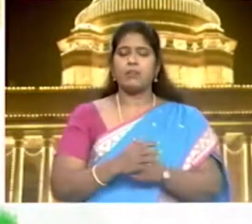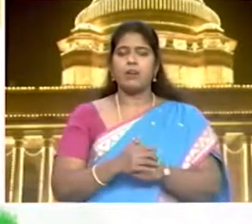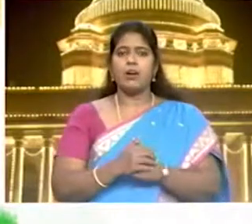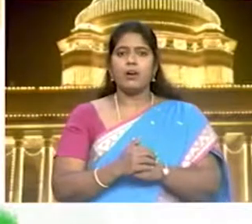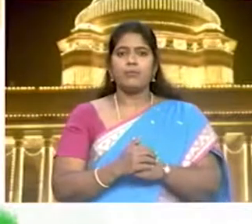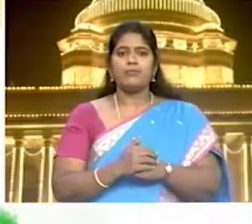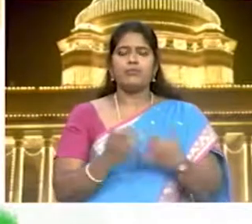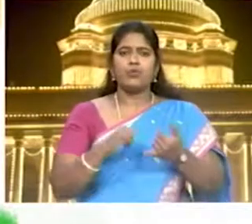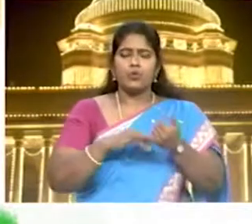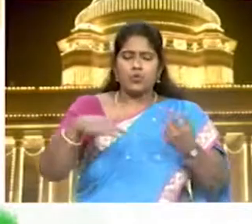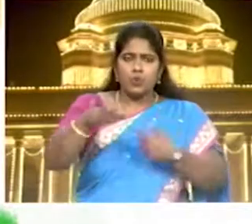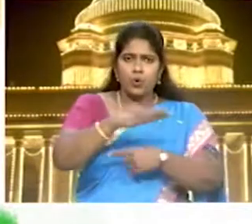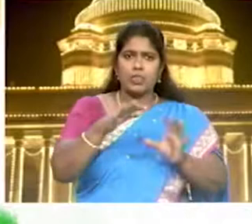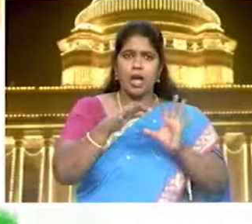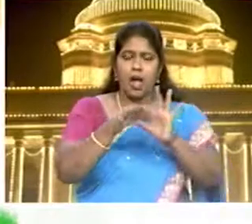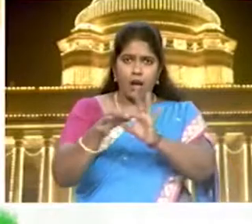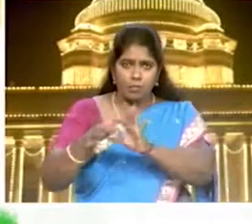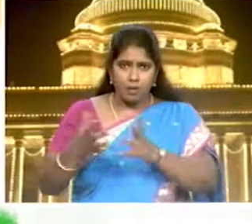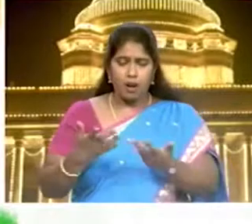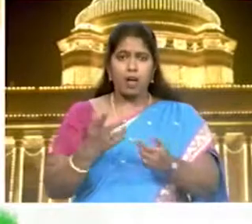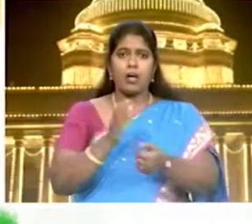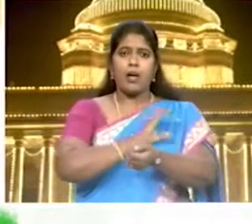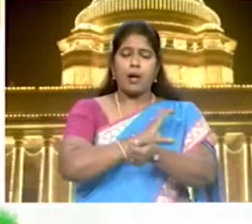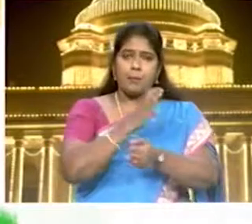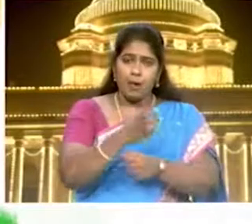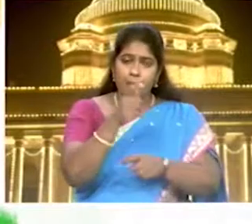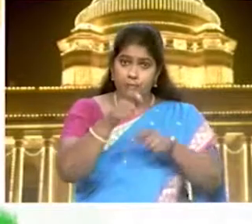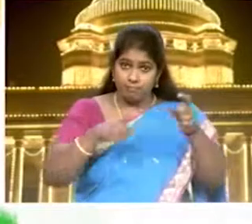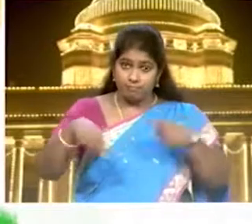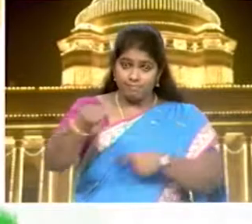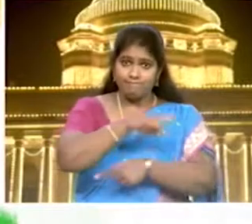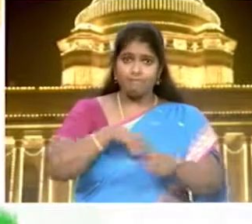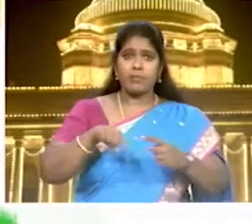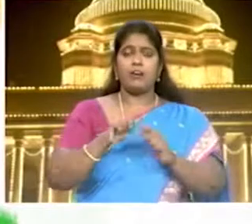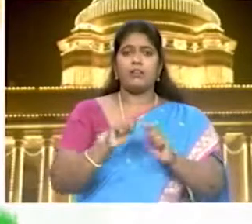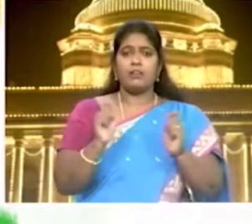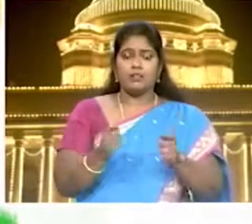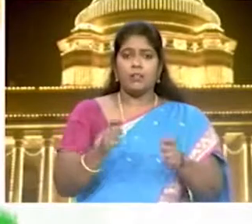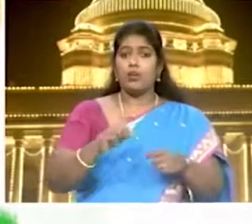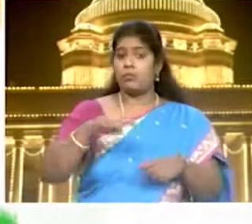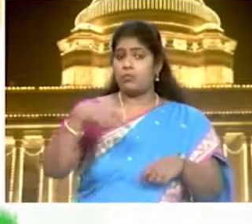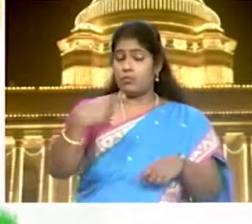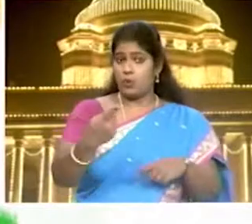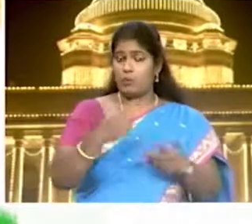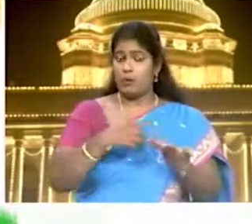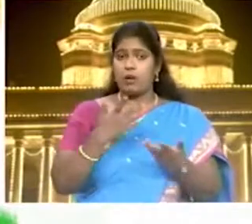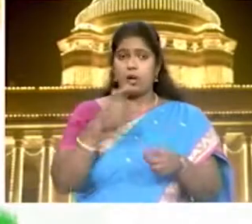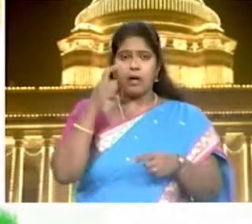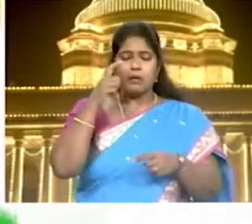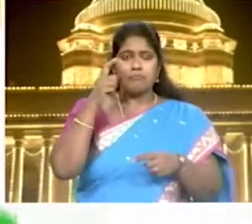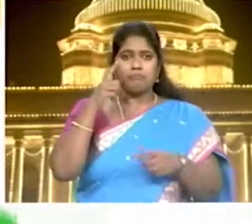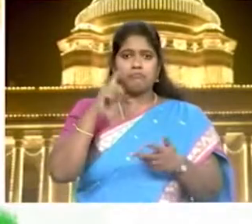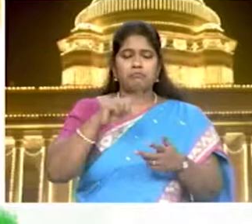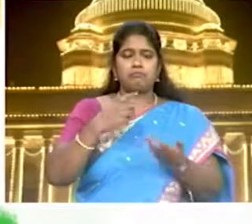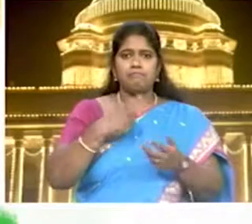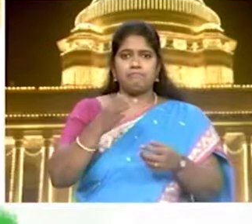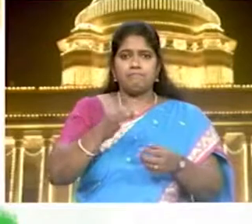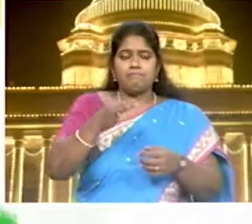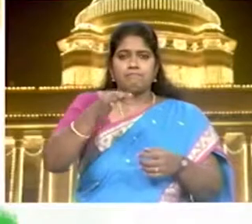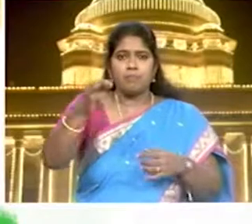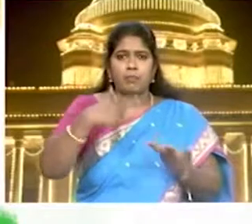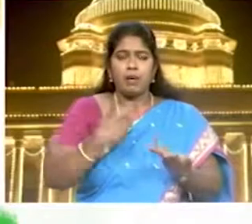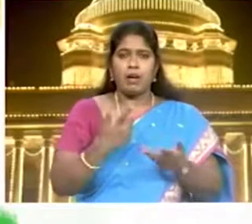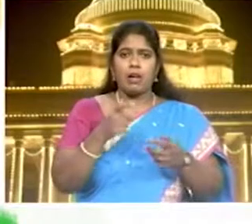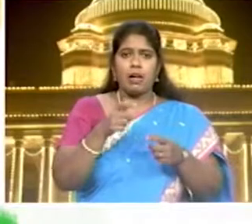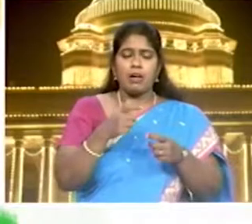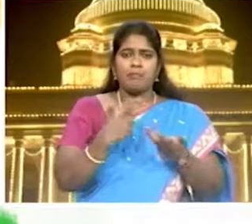unity, and empowerment of people. Tomorrow marks the day when we had freed ourselves from the